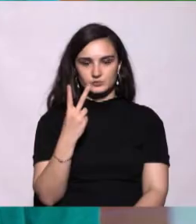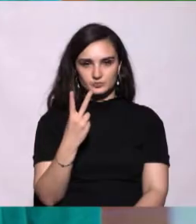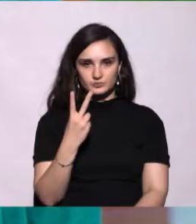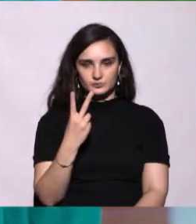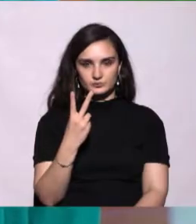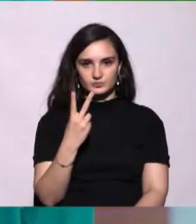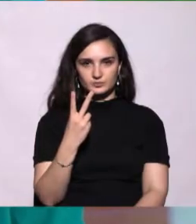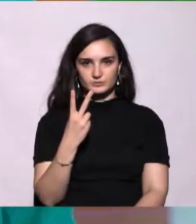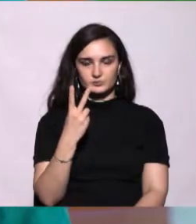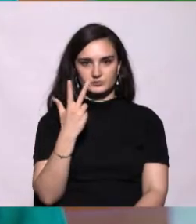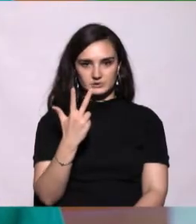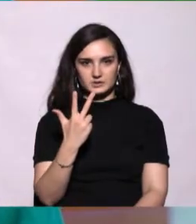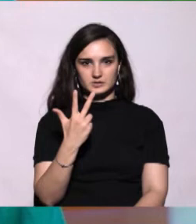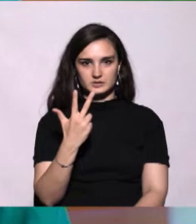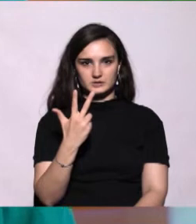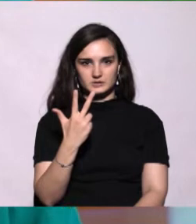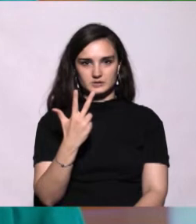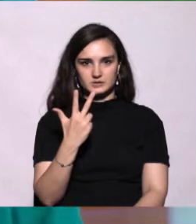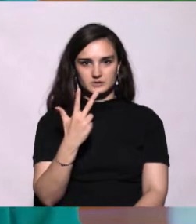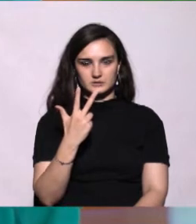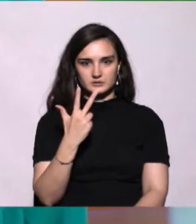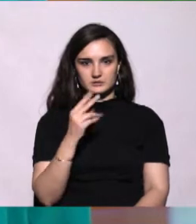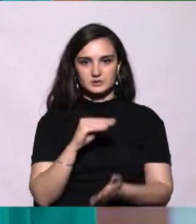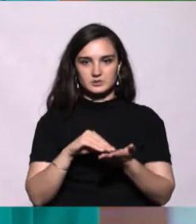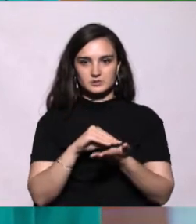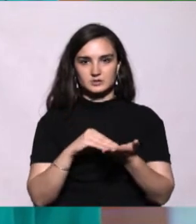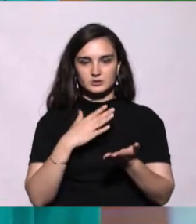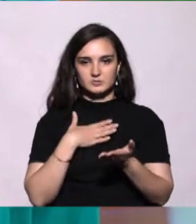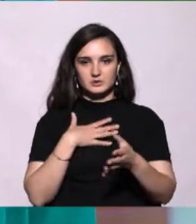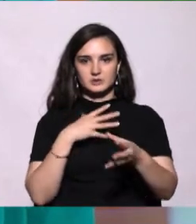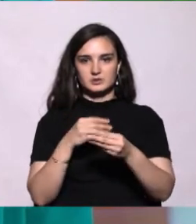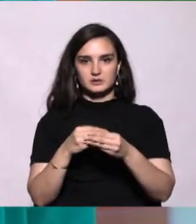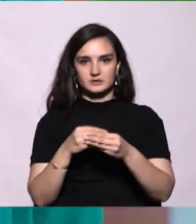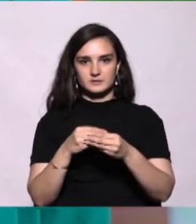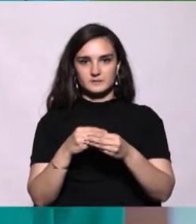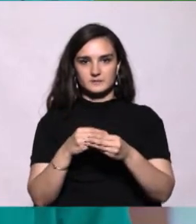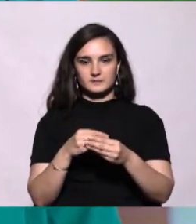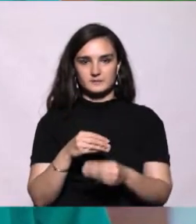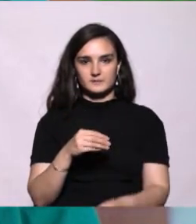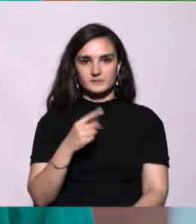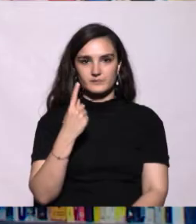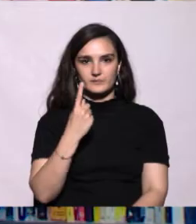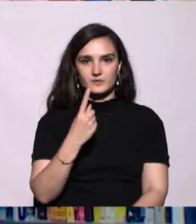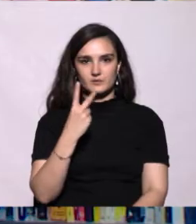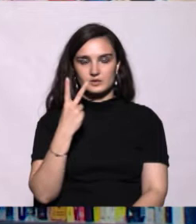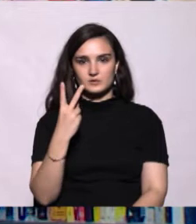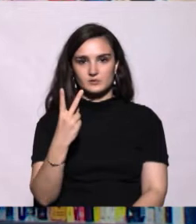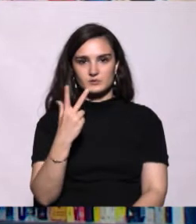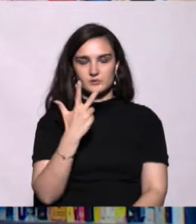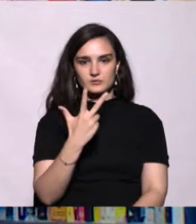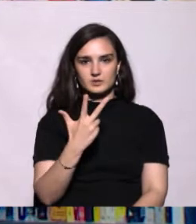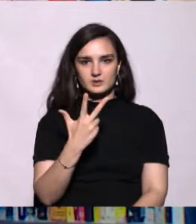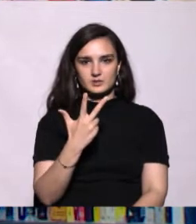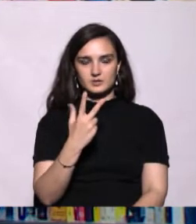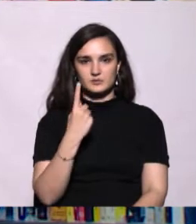two, three. Please repeat with me. Good. One, two,